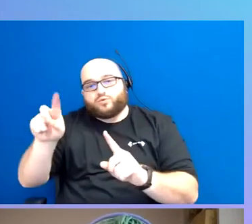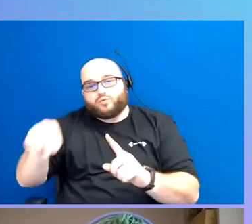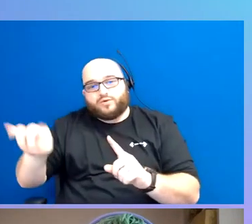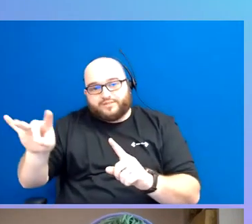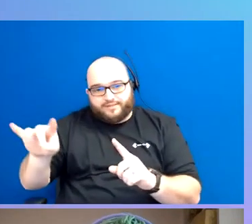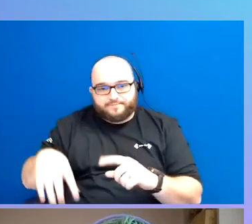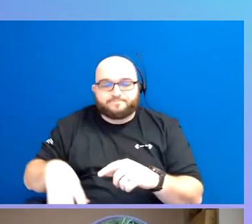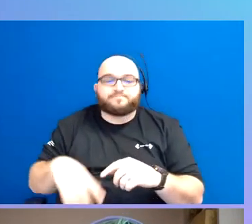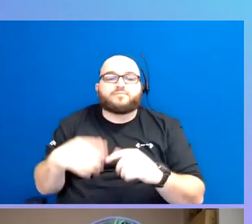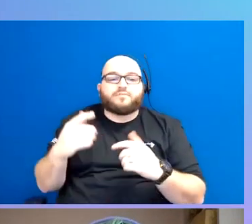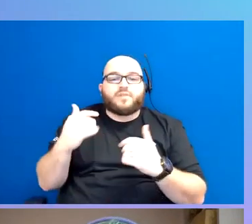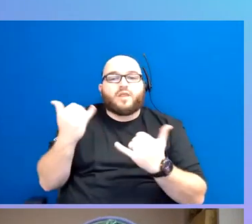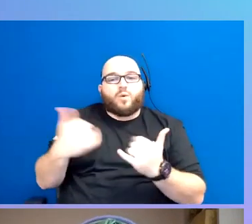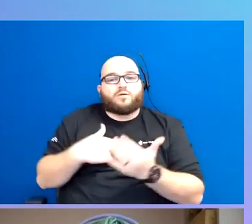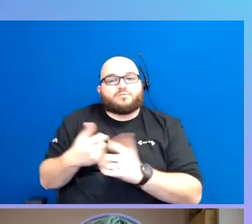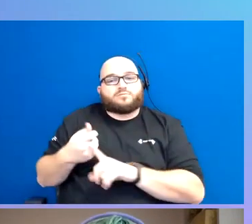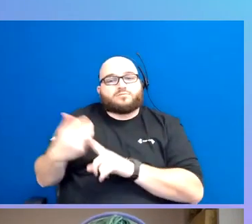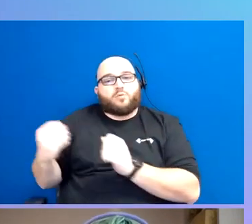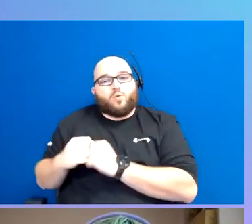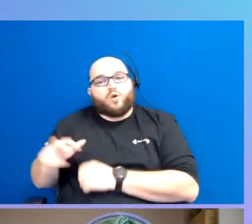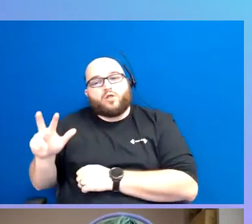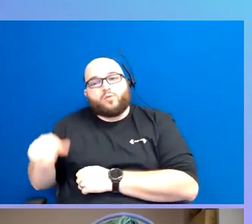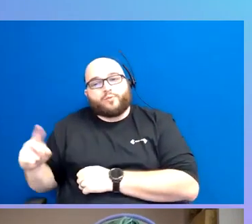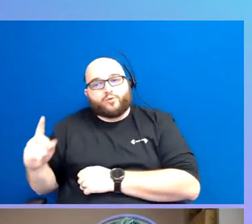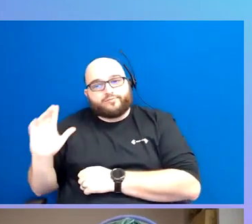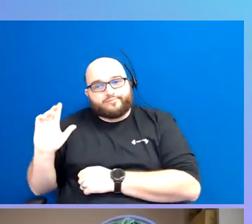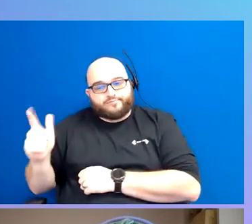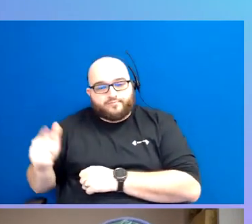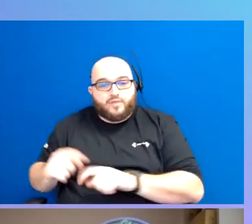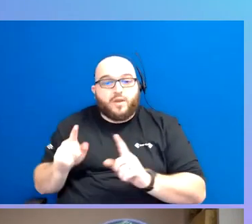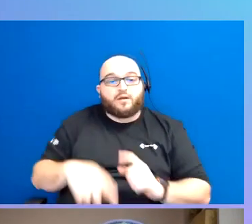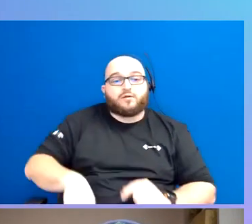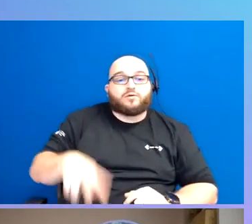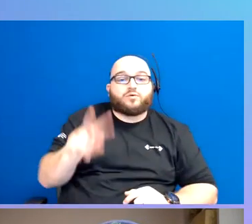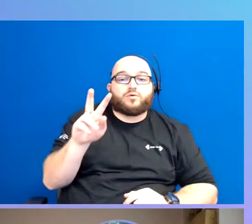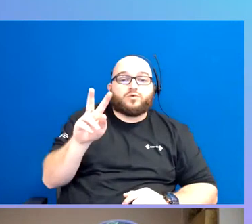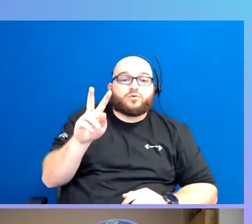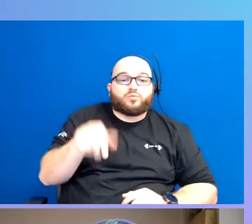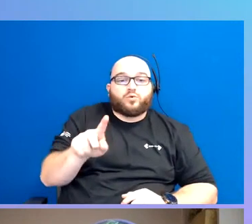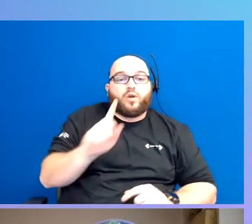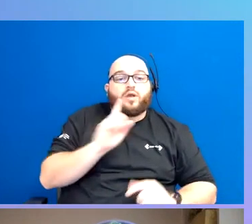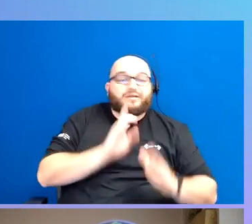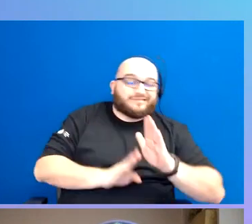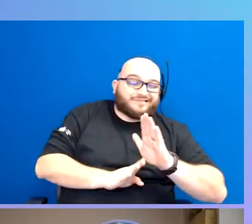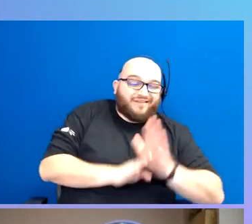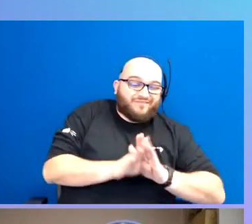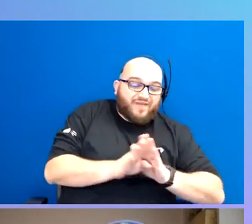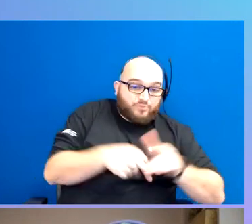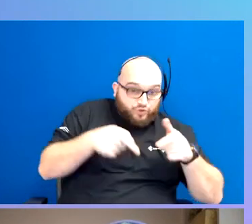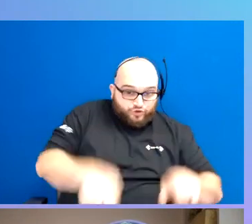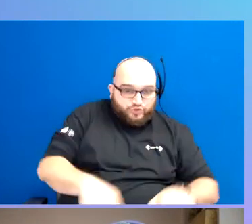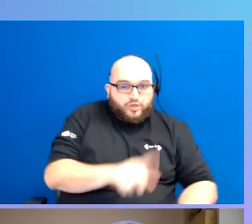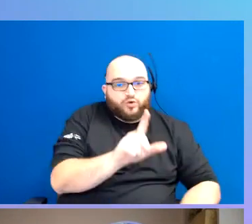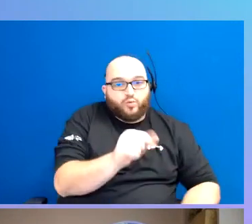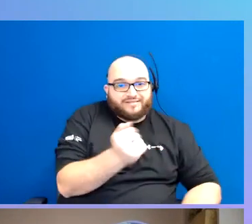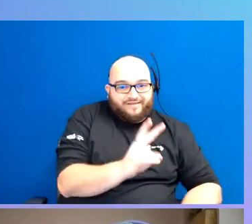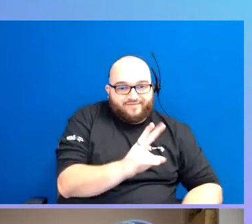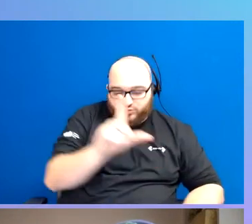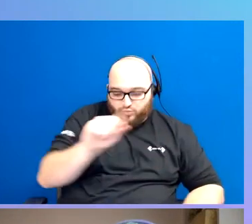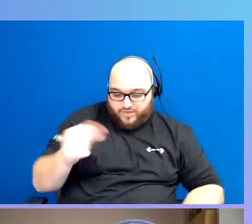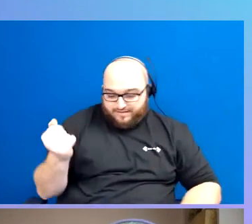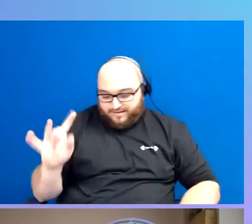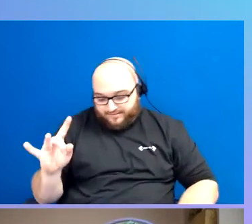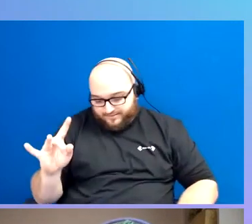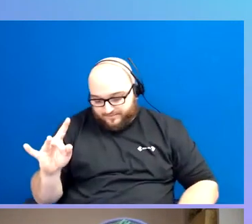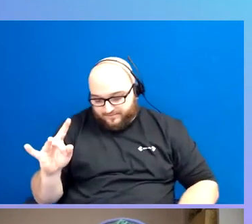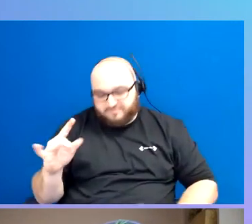little bit. But 2.1 came out in 2017, was under development in 2017 and 18. So we had a bit